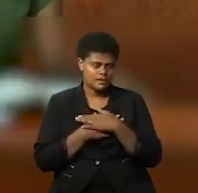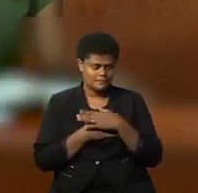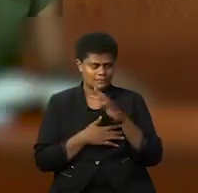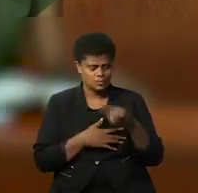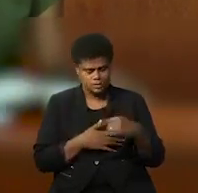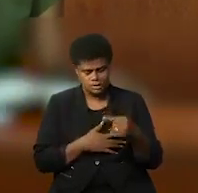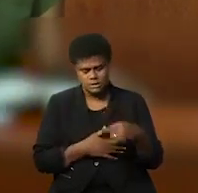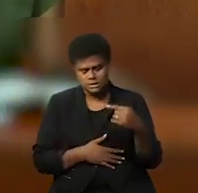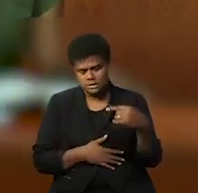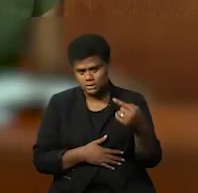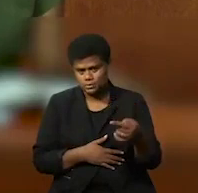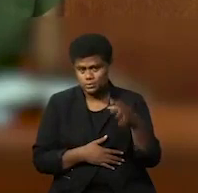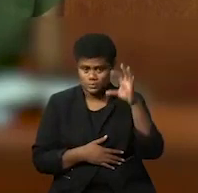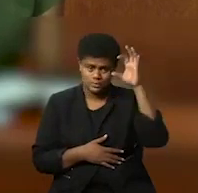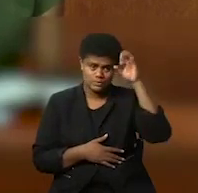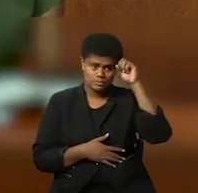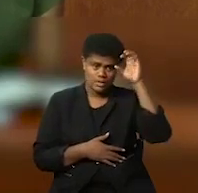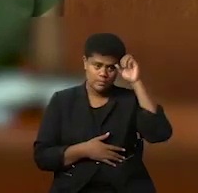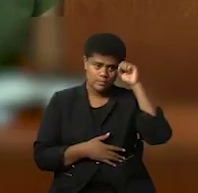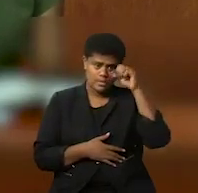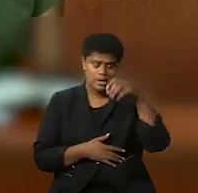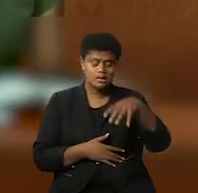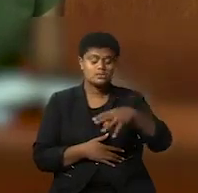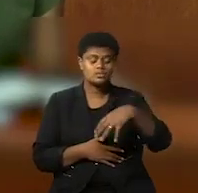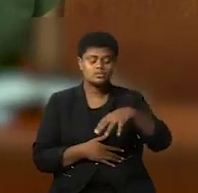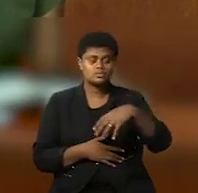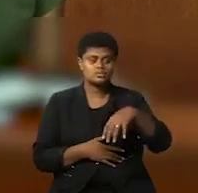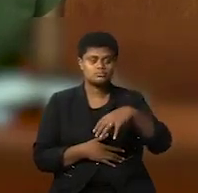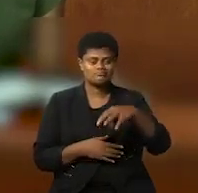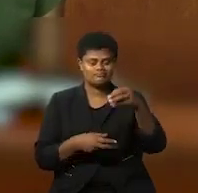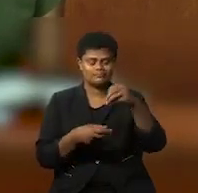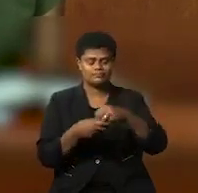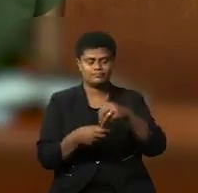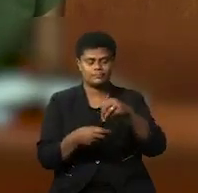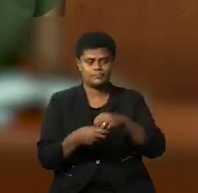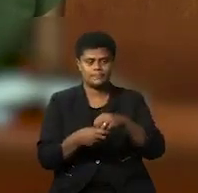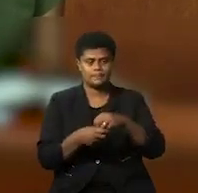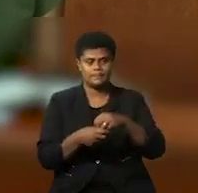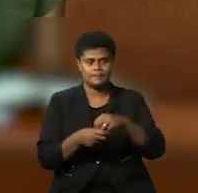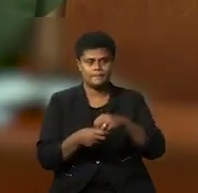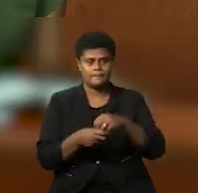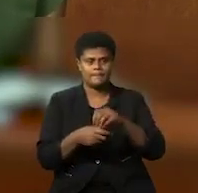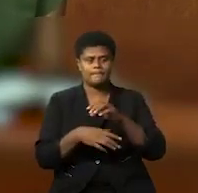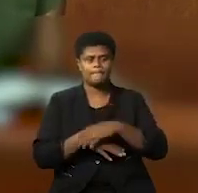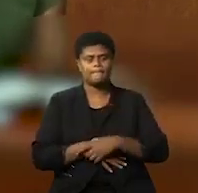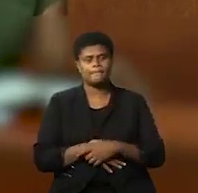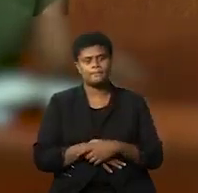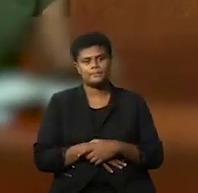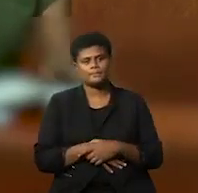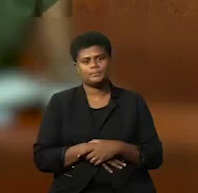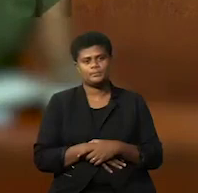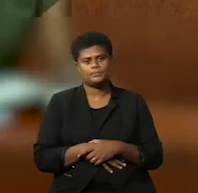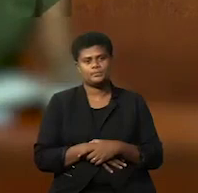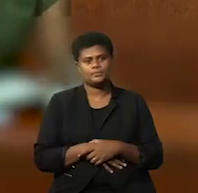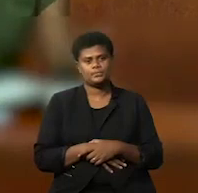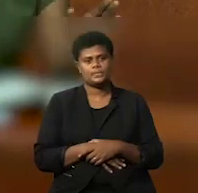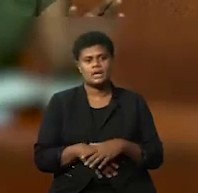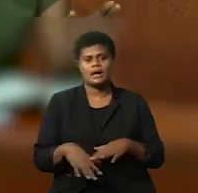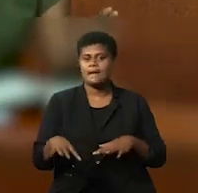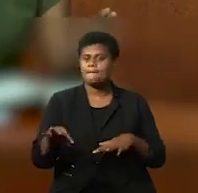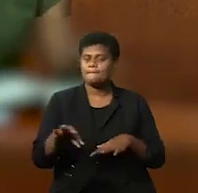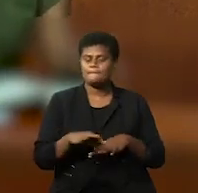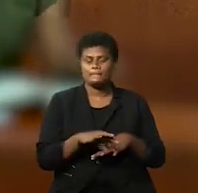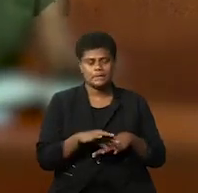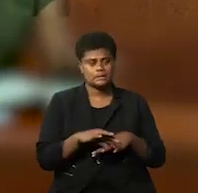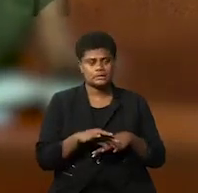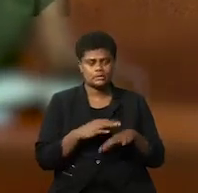unknowingly, you may have entertained angels. Remember those that are in bonds around them, which suffer from adversity. Reading from verse 4 now. Marriage